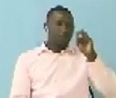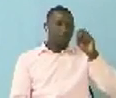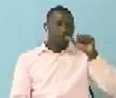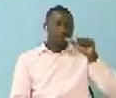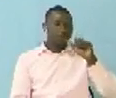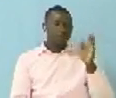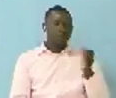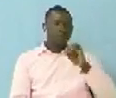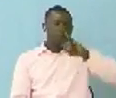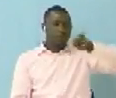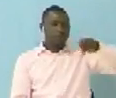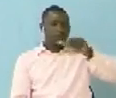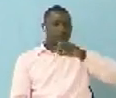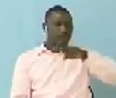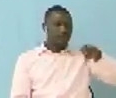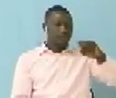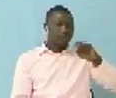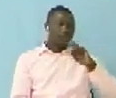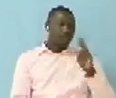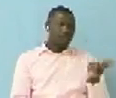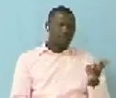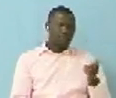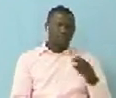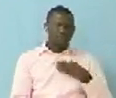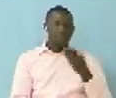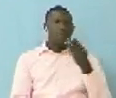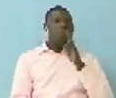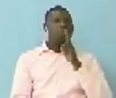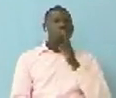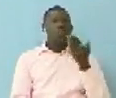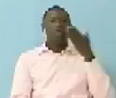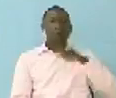who came from State House but were not known to be junglers.